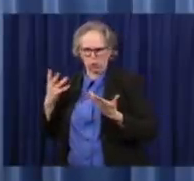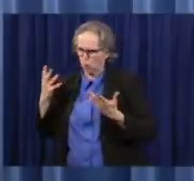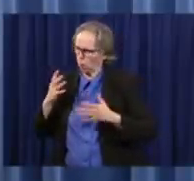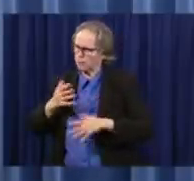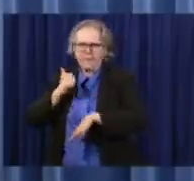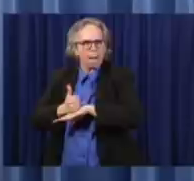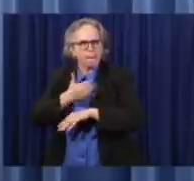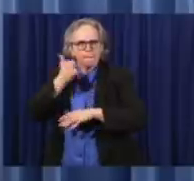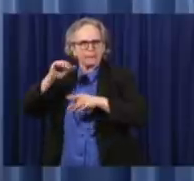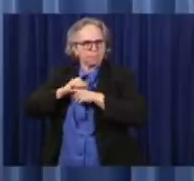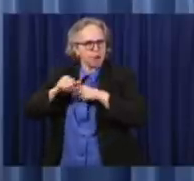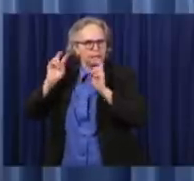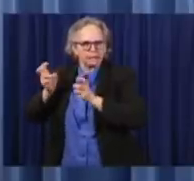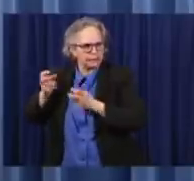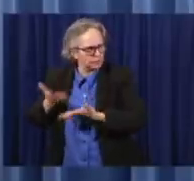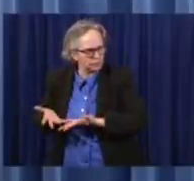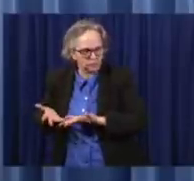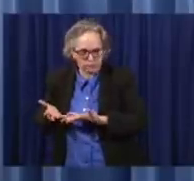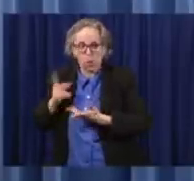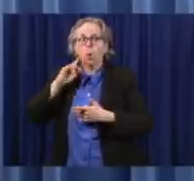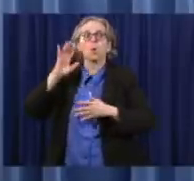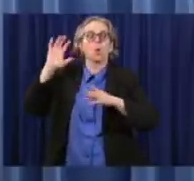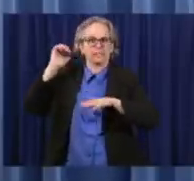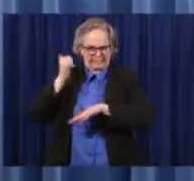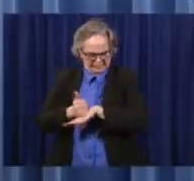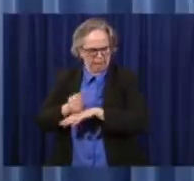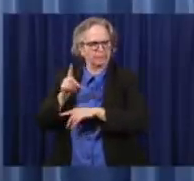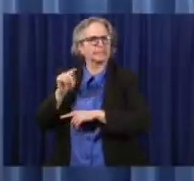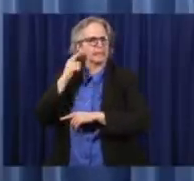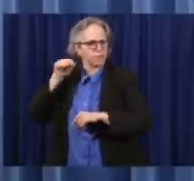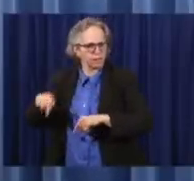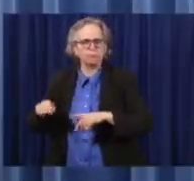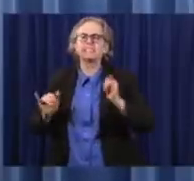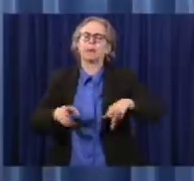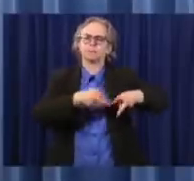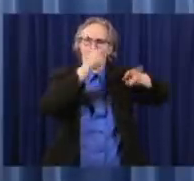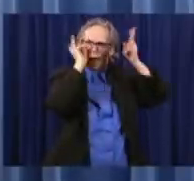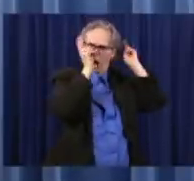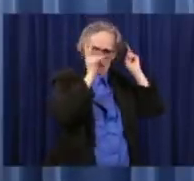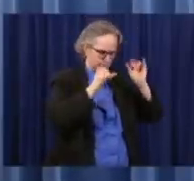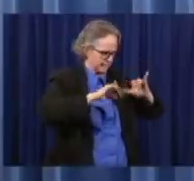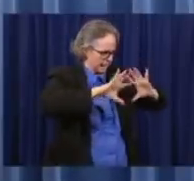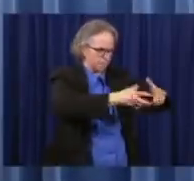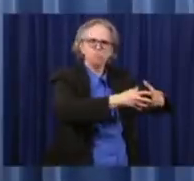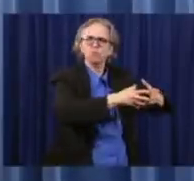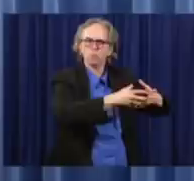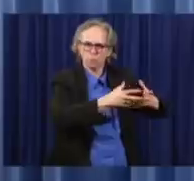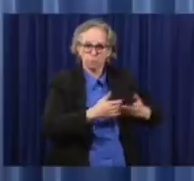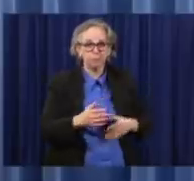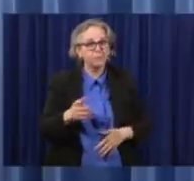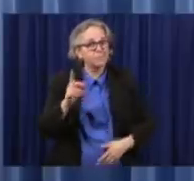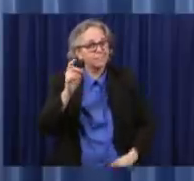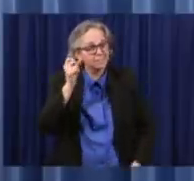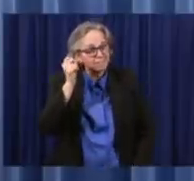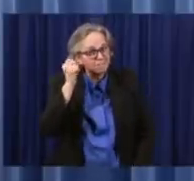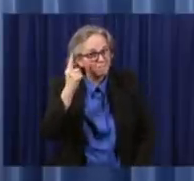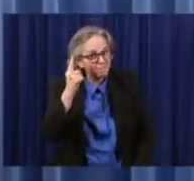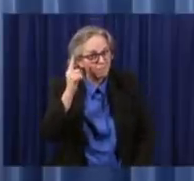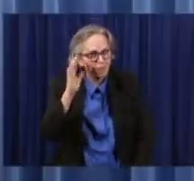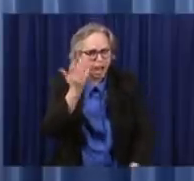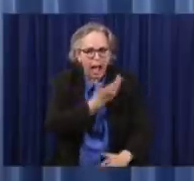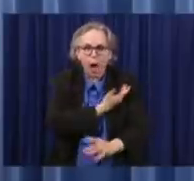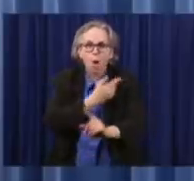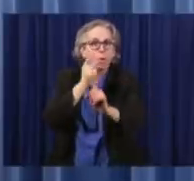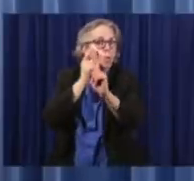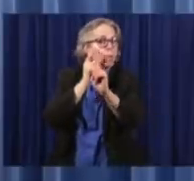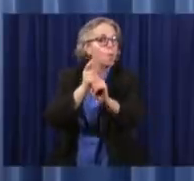for hair and set a date. And again, the goal is to take people who understand that work, put them